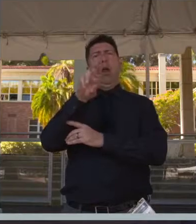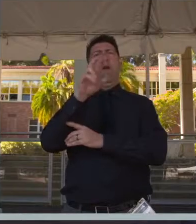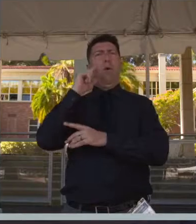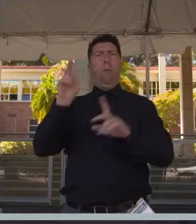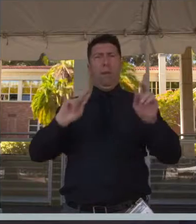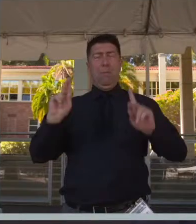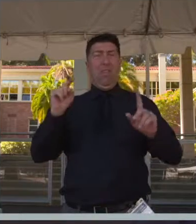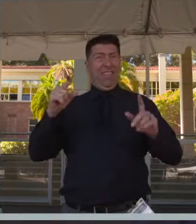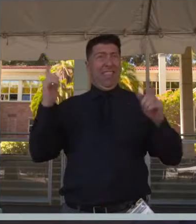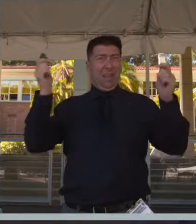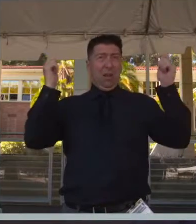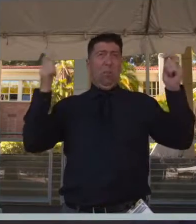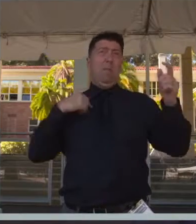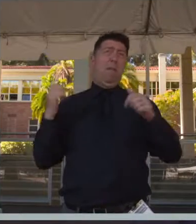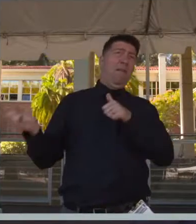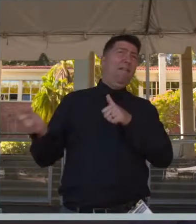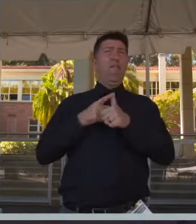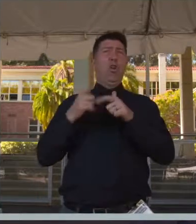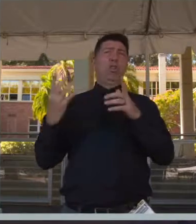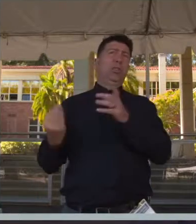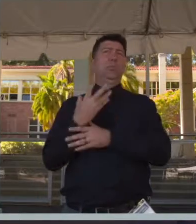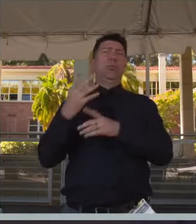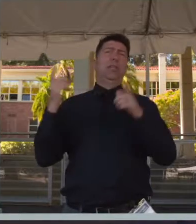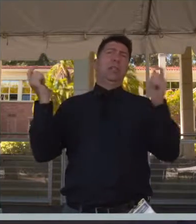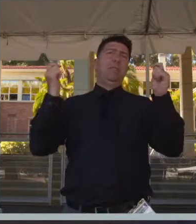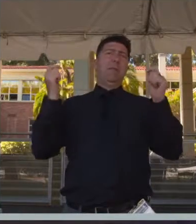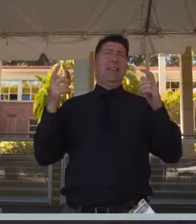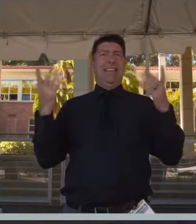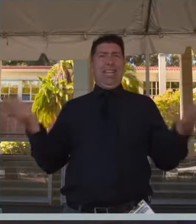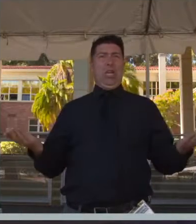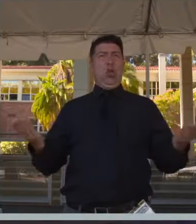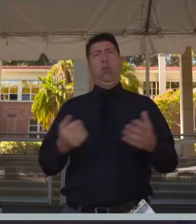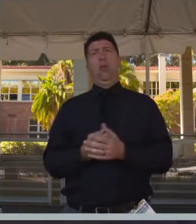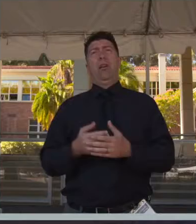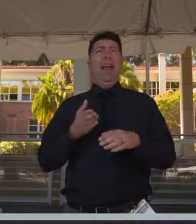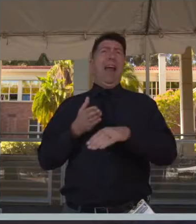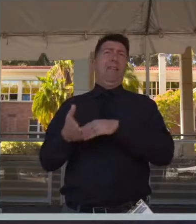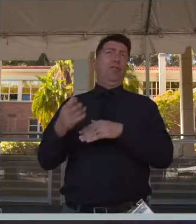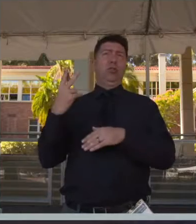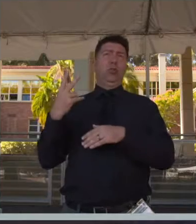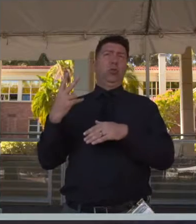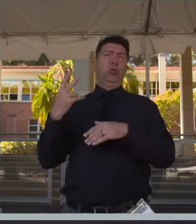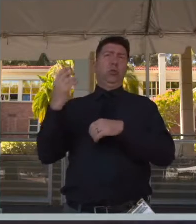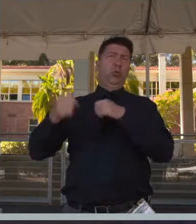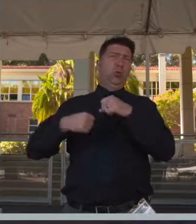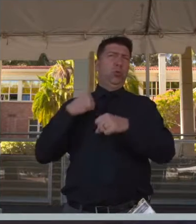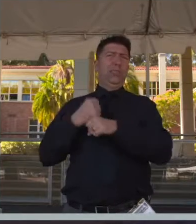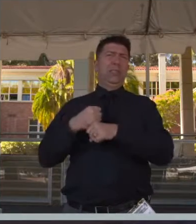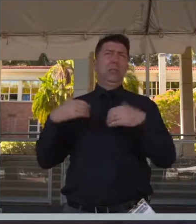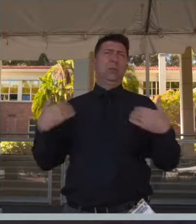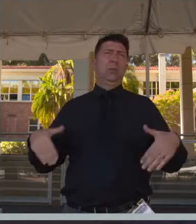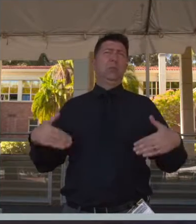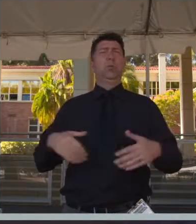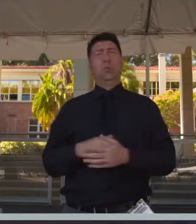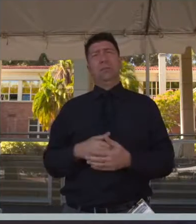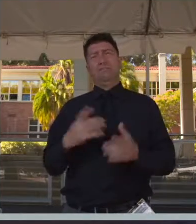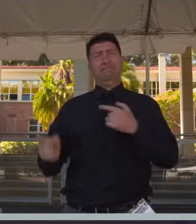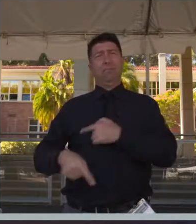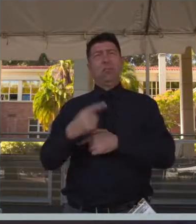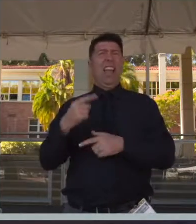This ceremony is part of our first spring commencement weekend in person after 2 long years. Today,